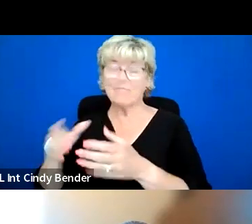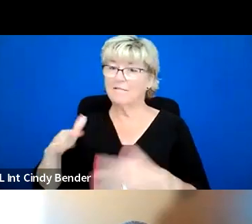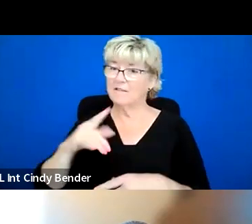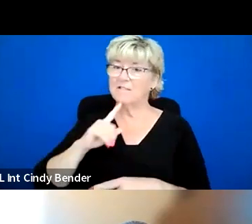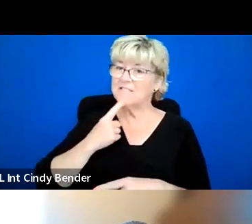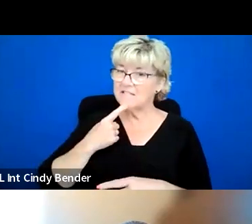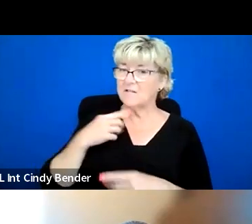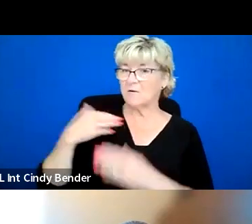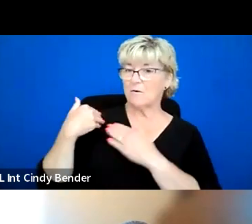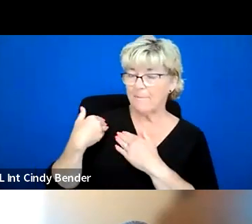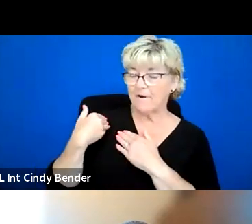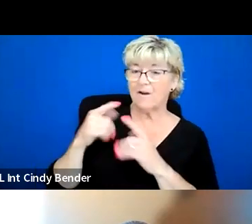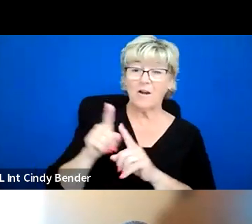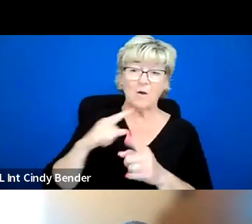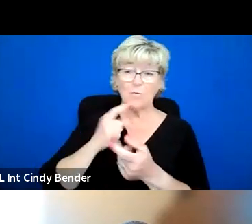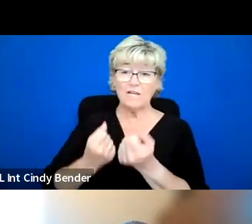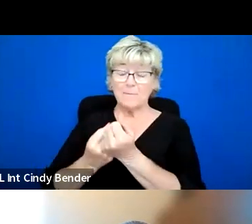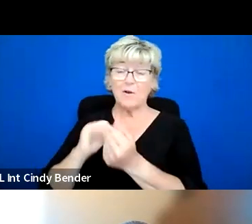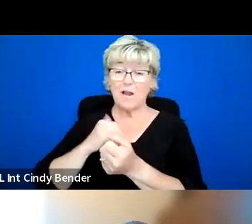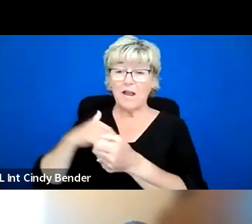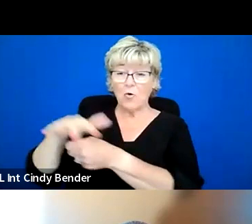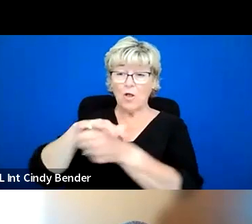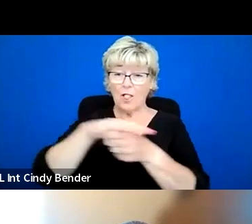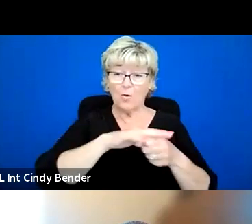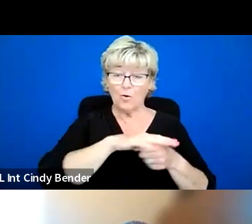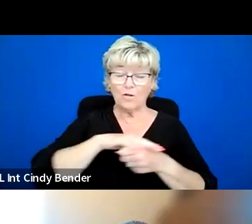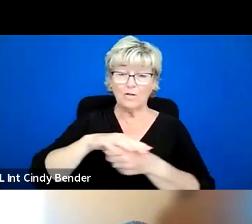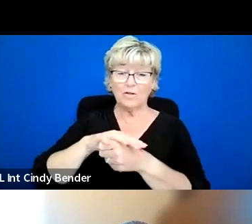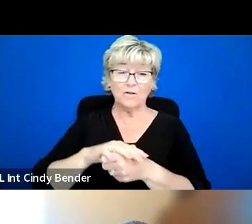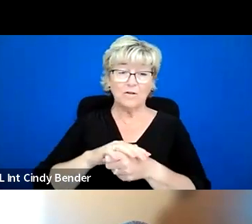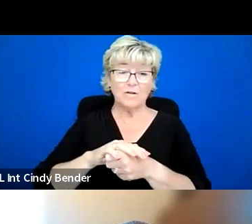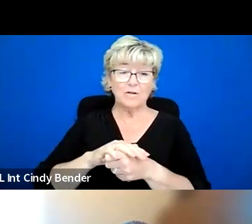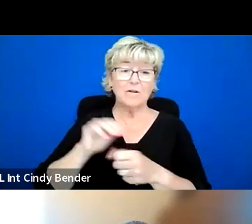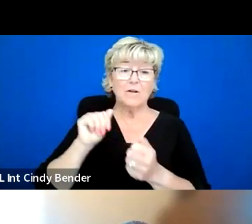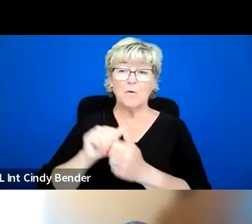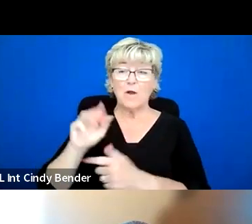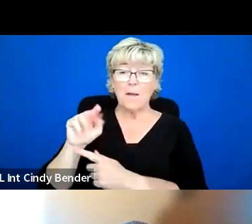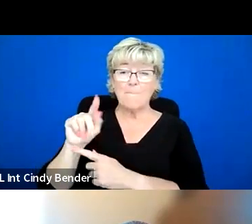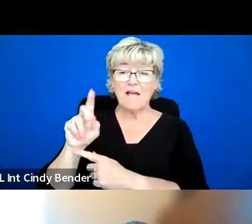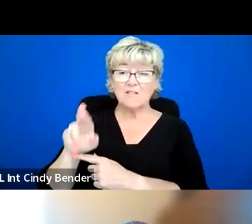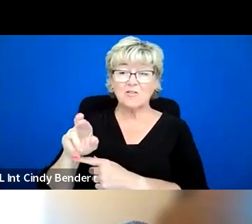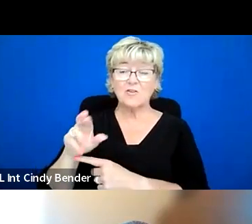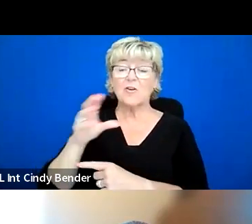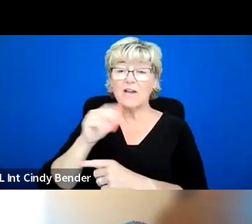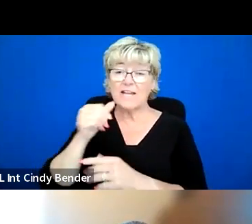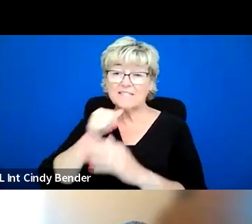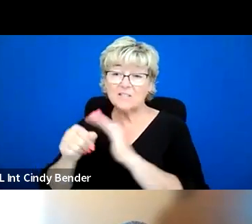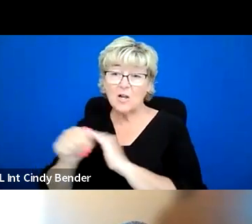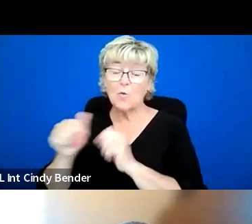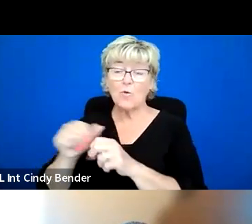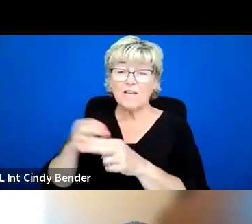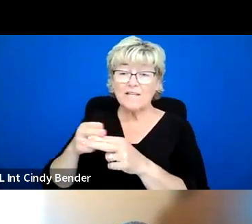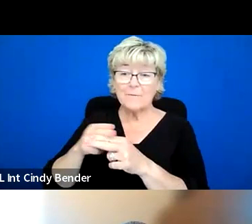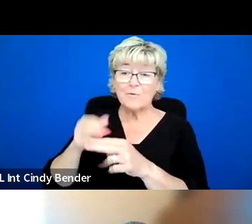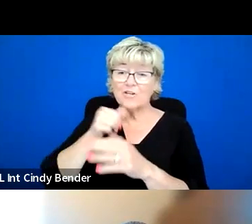responsibility. And as we support our local jurisdictions, with mass care and shelter services, which includes temporary sheltering, feeding,